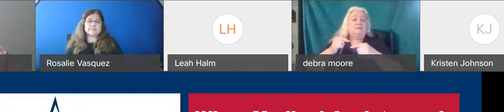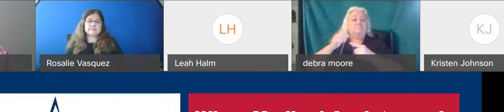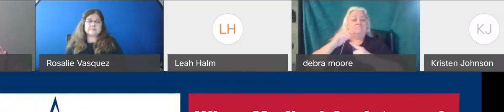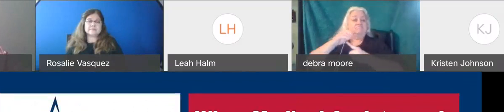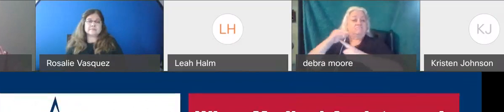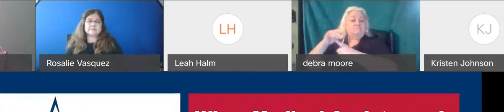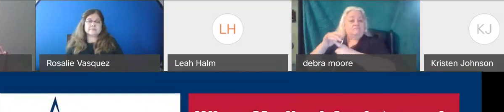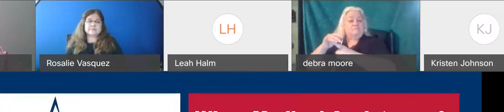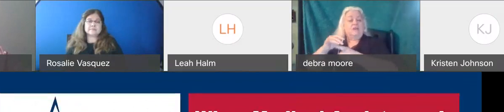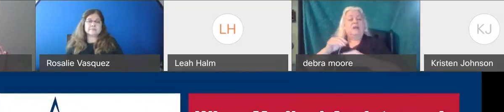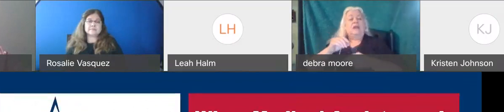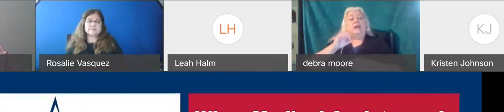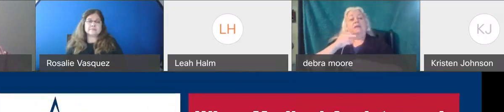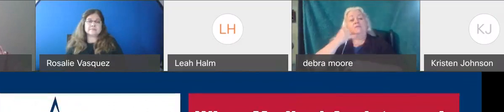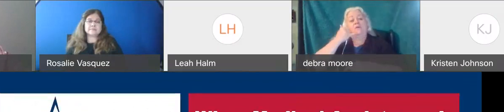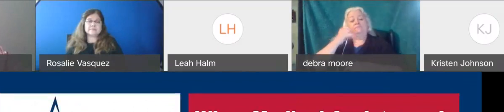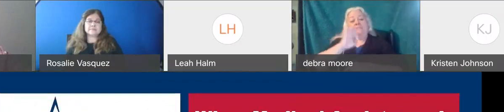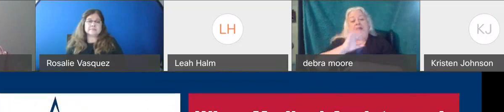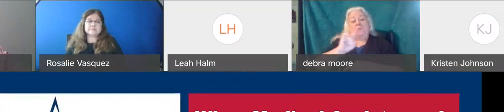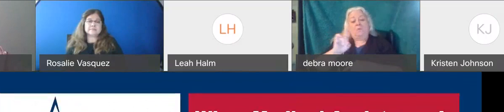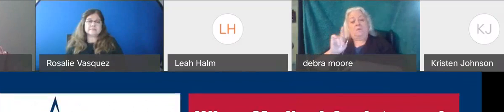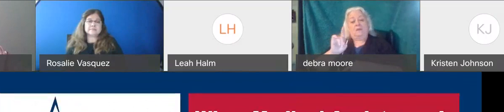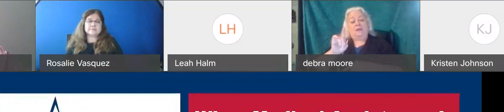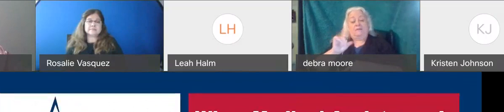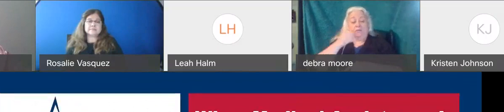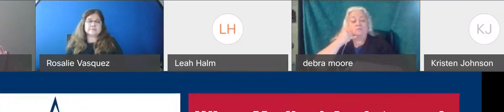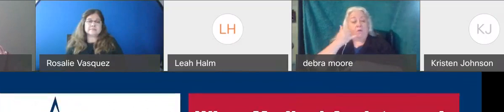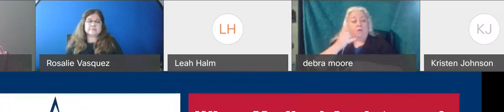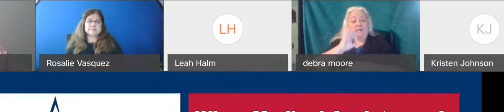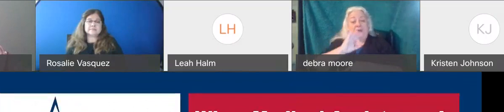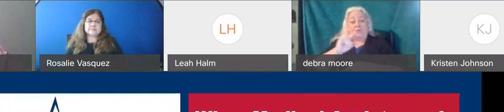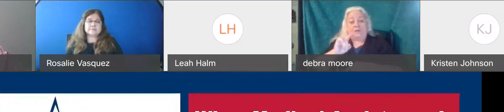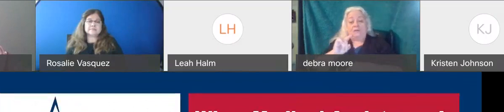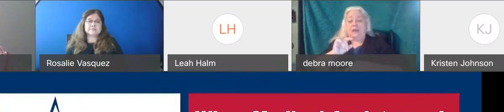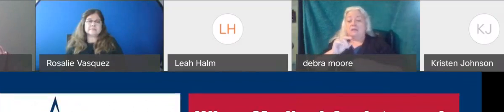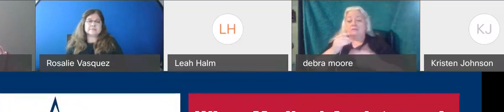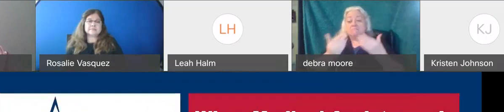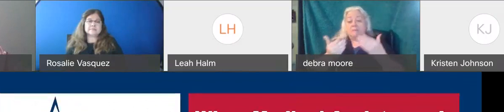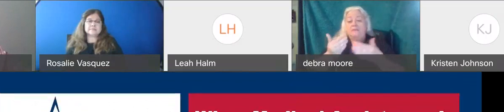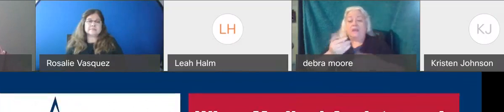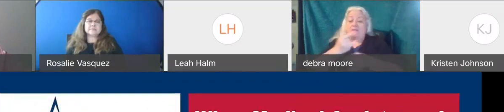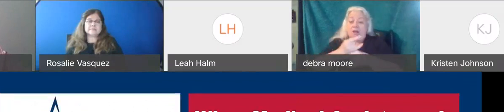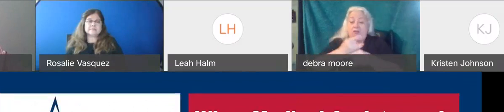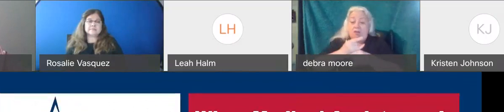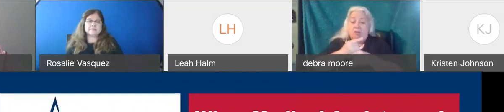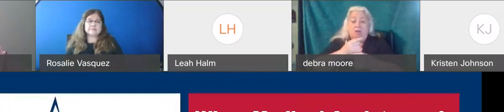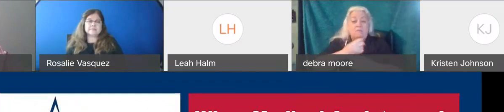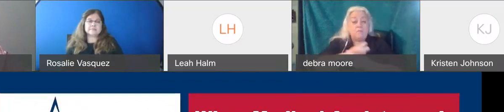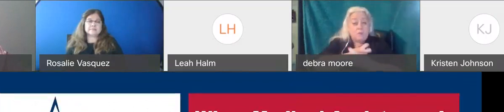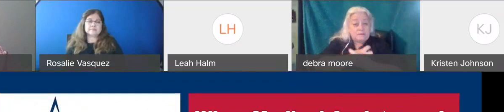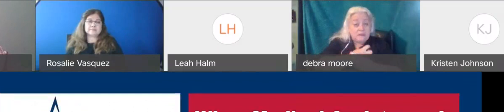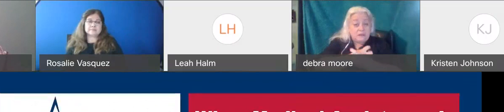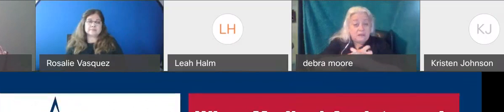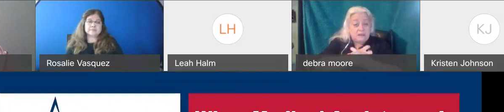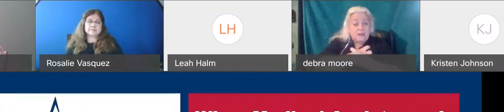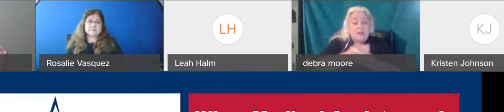states that if a person is under 21 but calls 911 for someone who has alcohol poisoning as a way to save their life, they